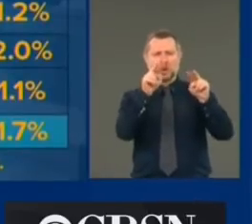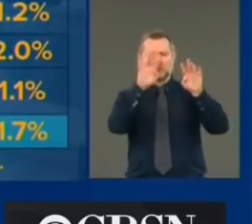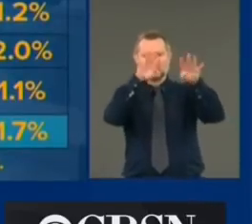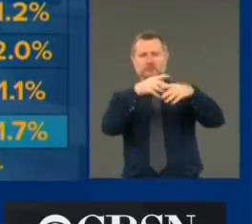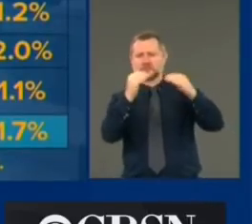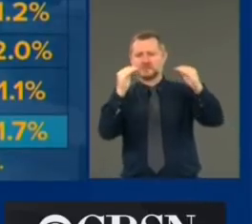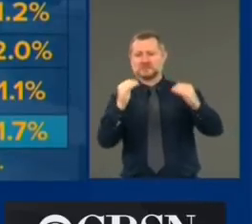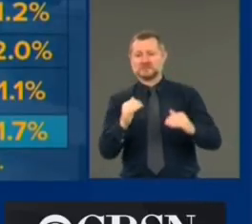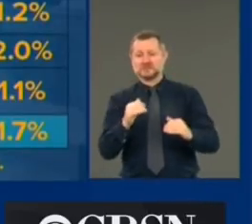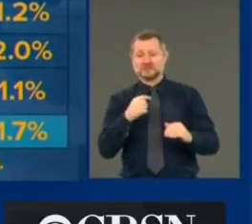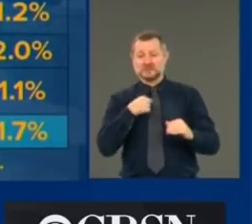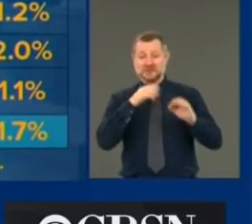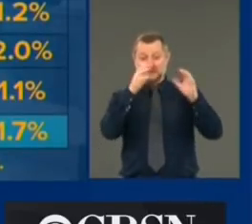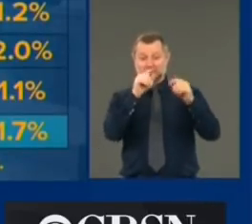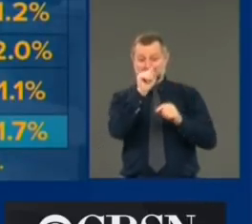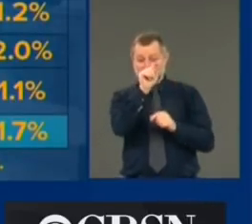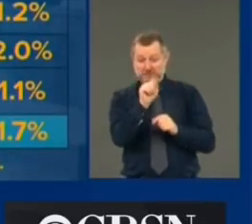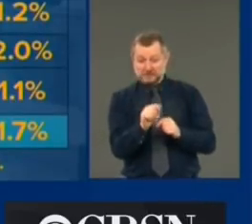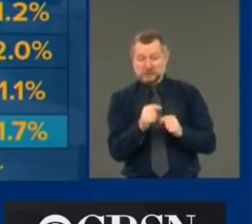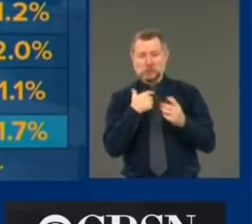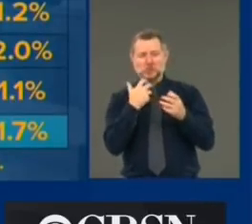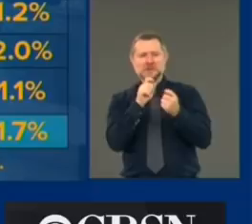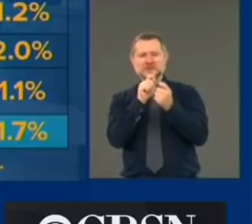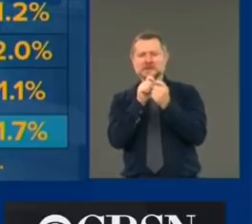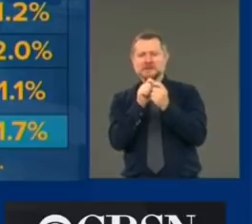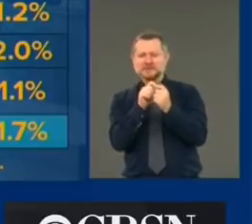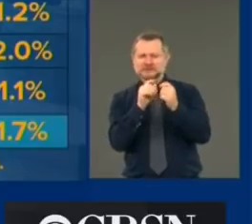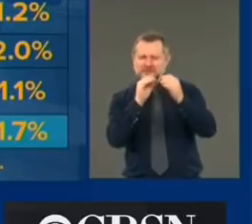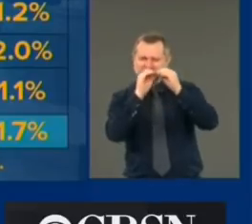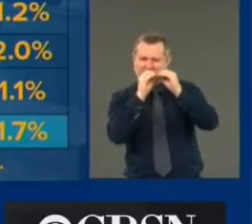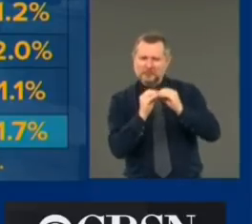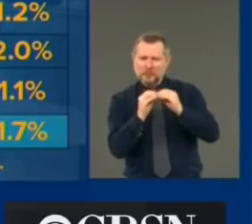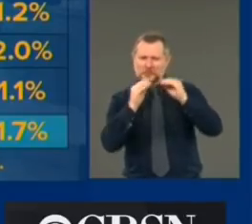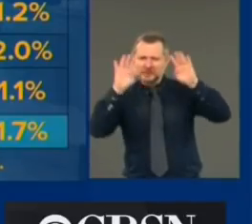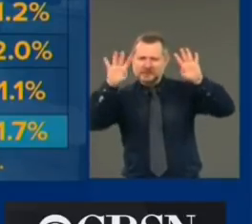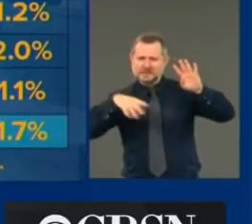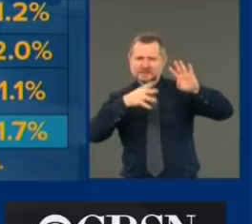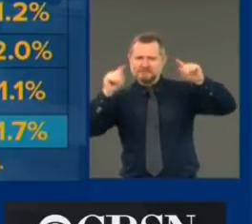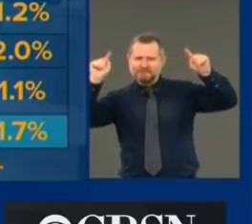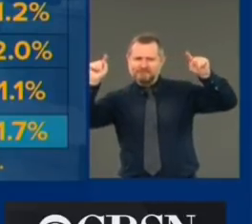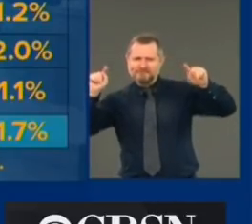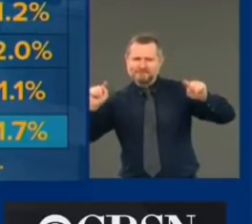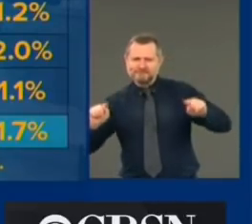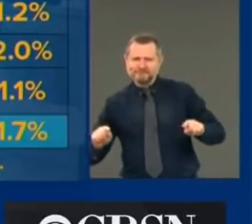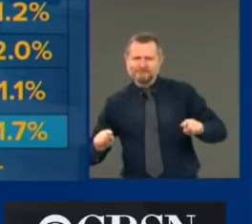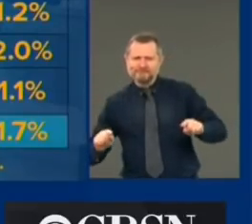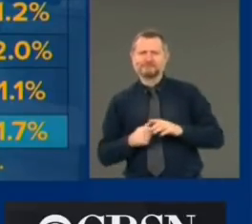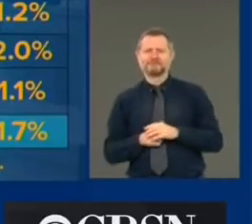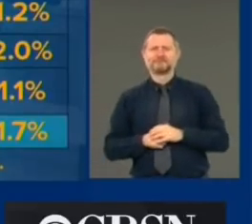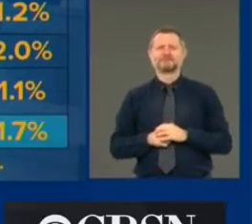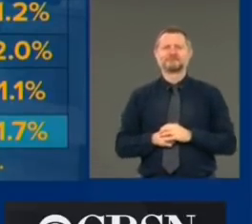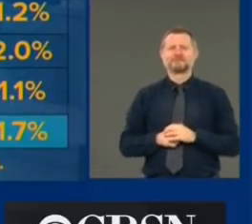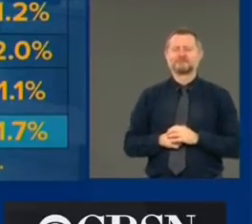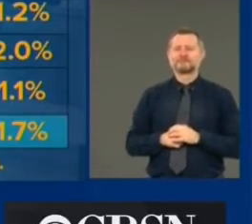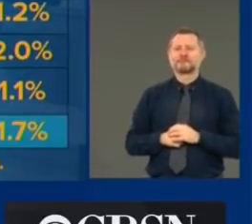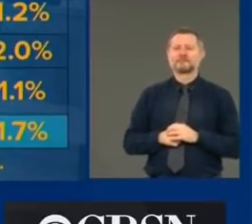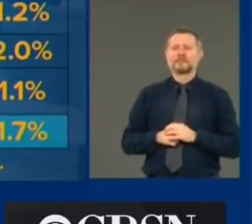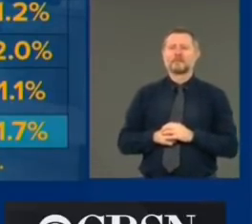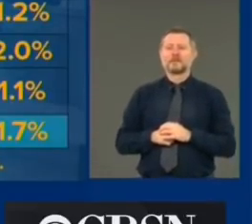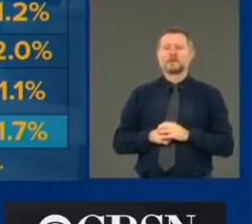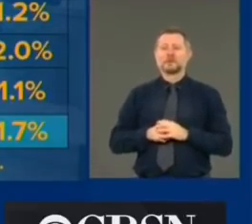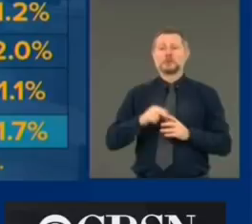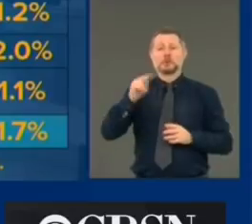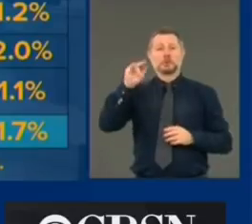breakdown within that region so you can drill down on the numbers. In New York